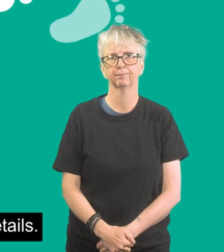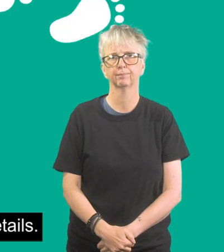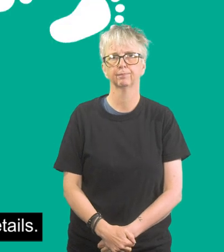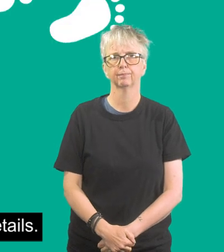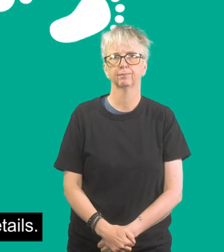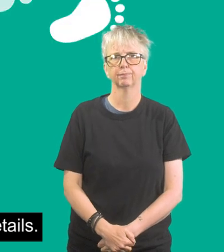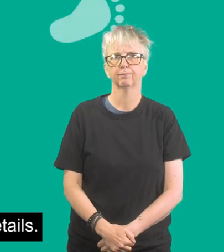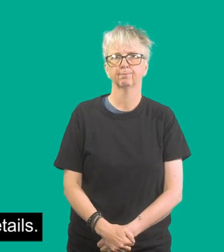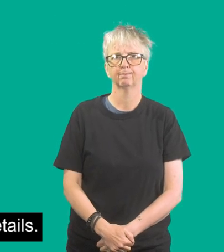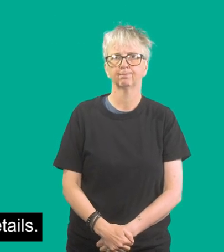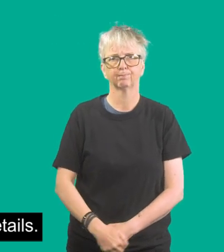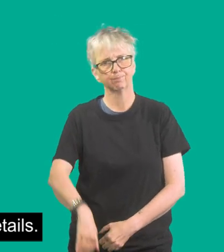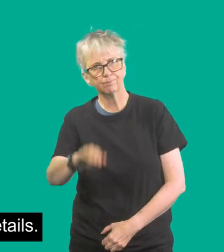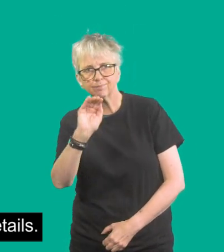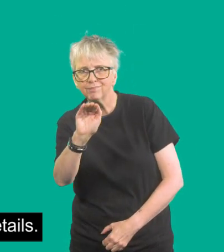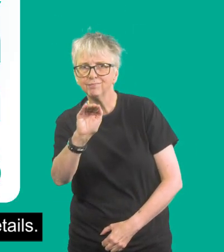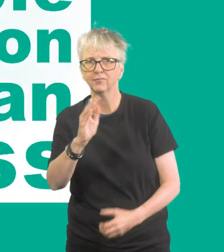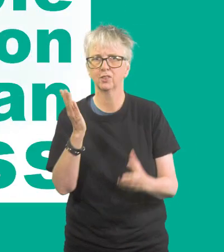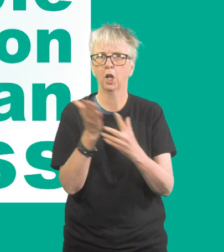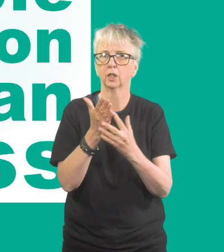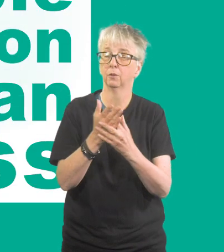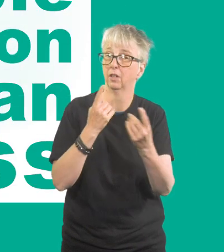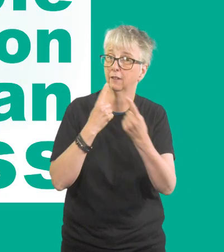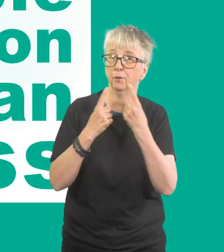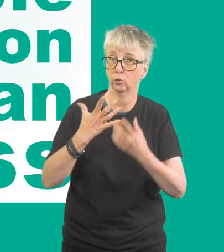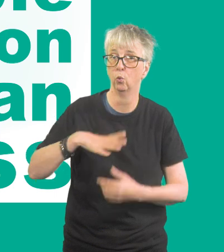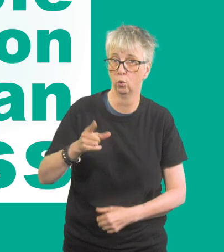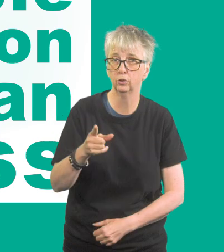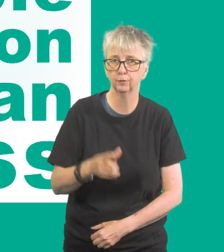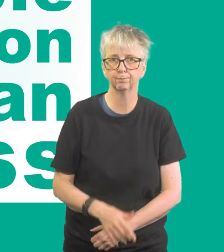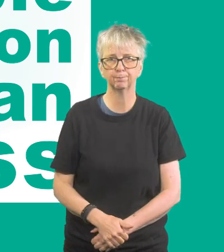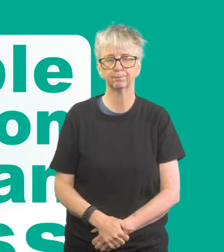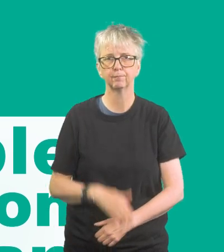Step-by-step process and contact details.